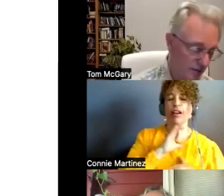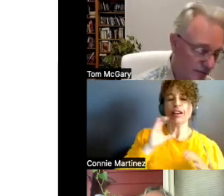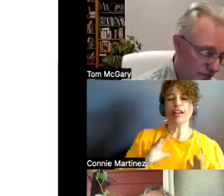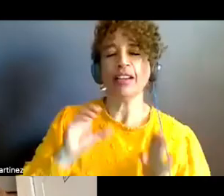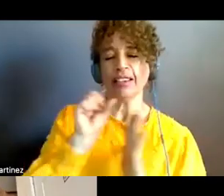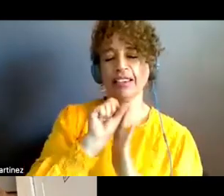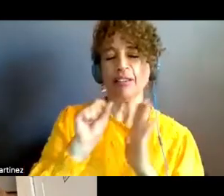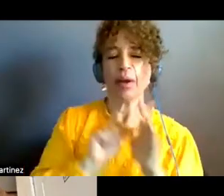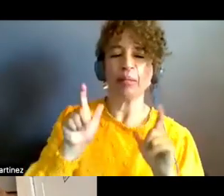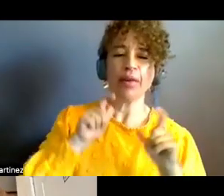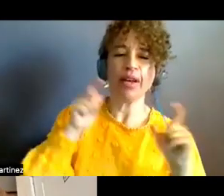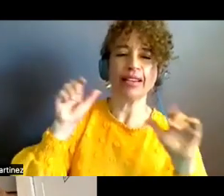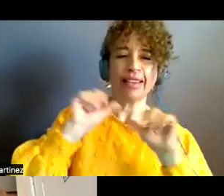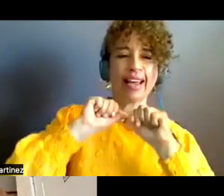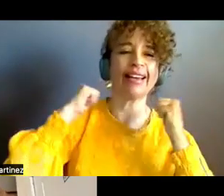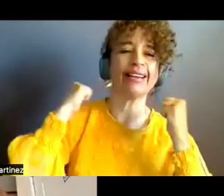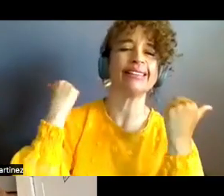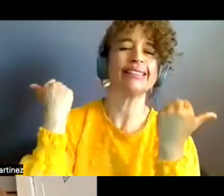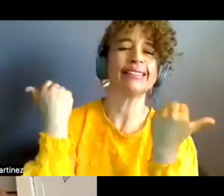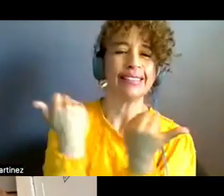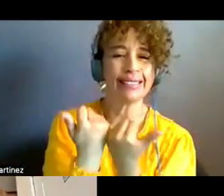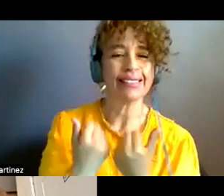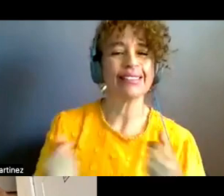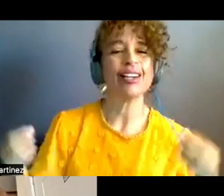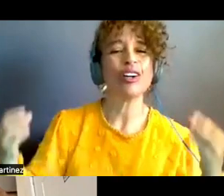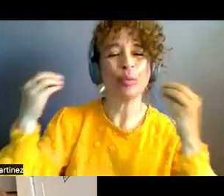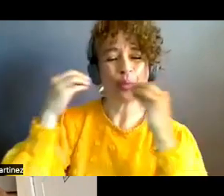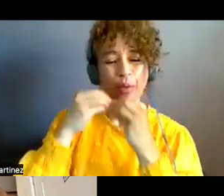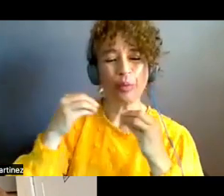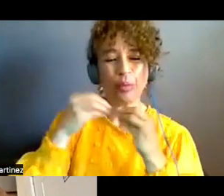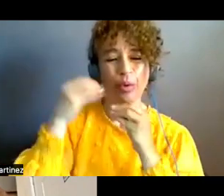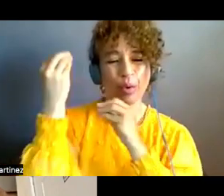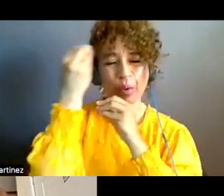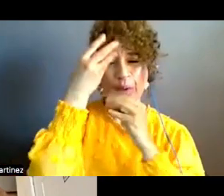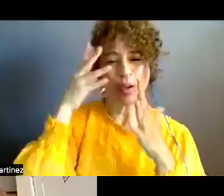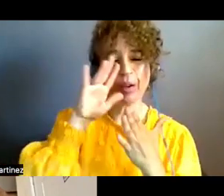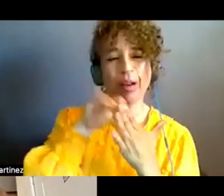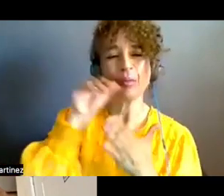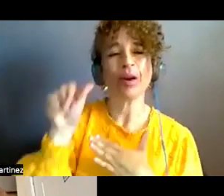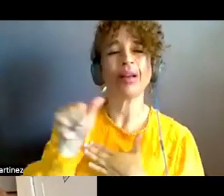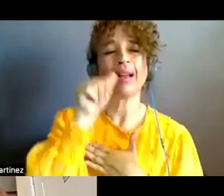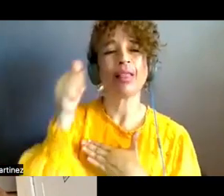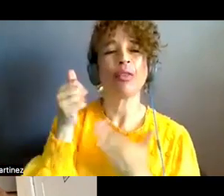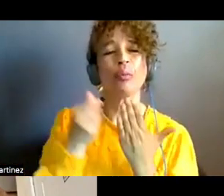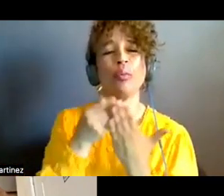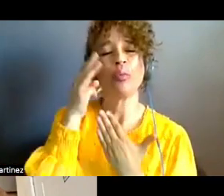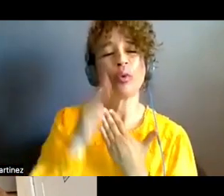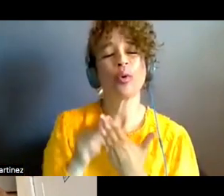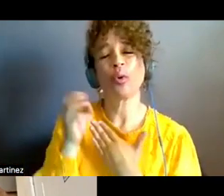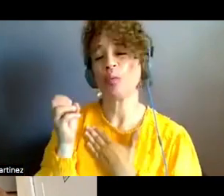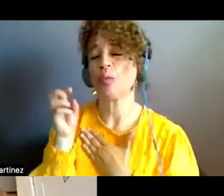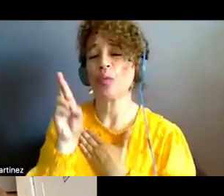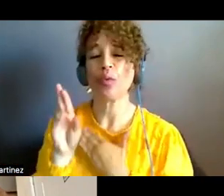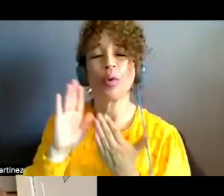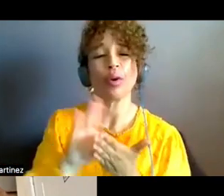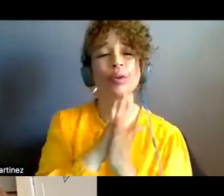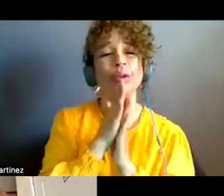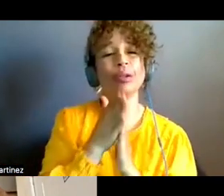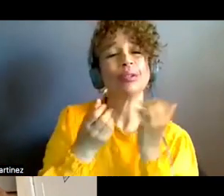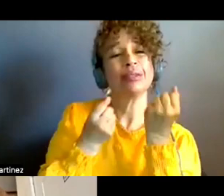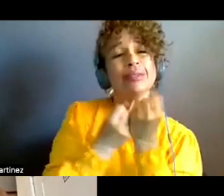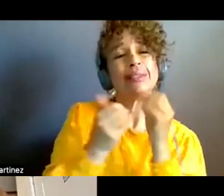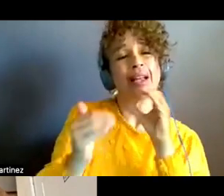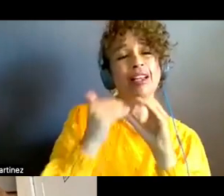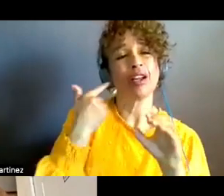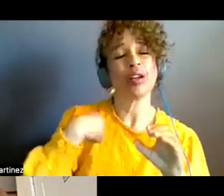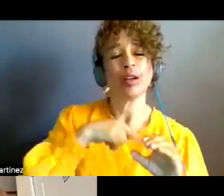agency. For more information about this and other programs, or to become a sponsor, email us